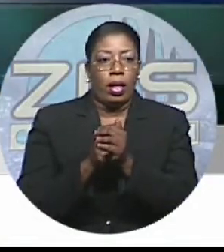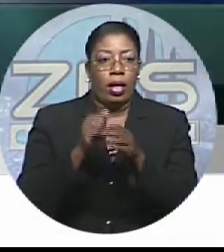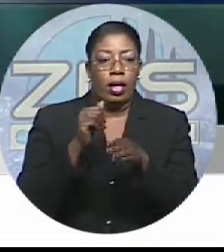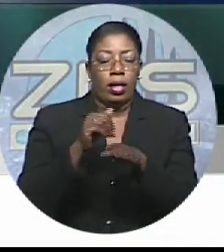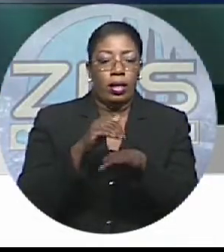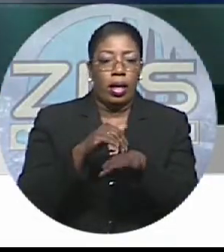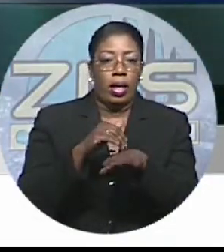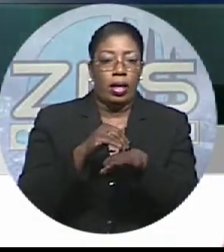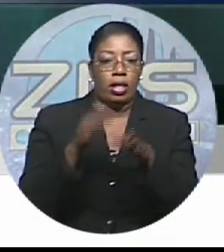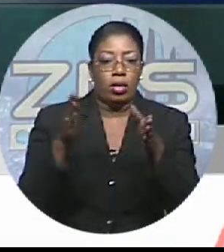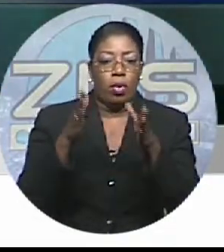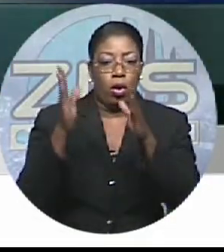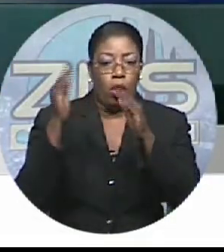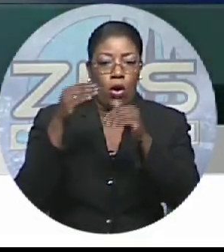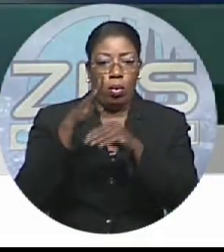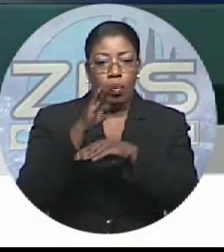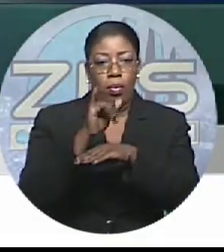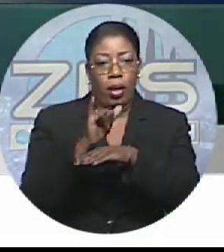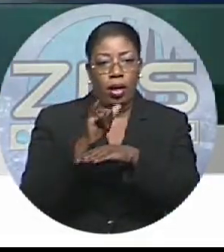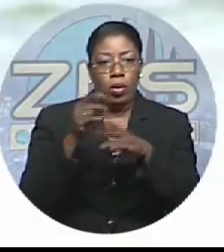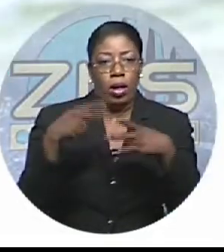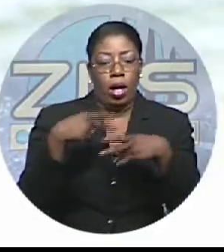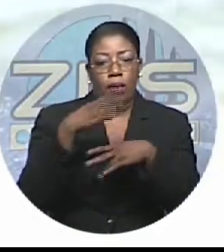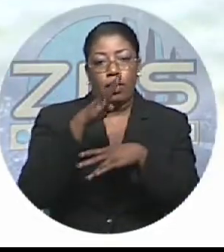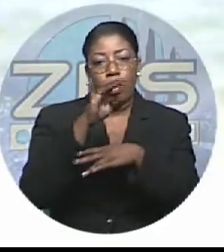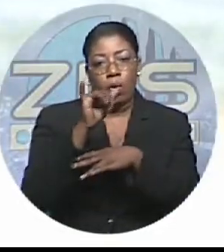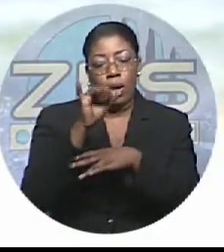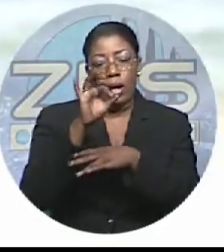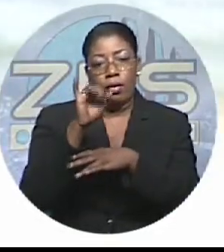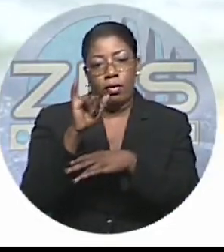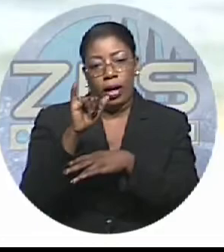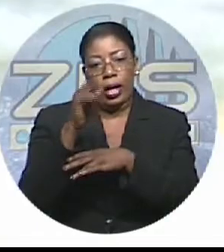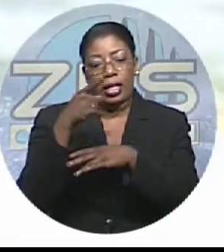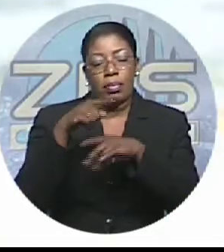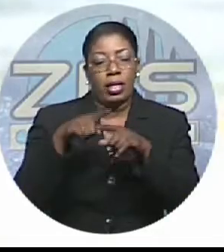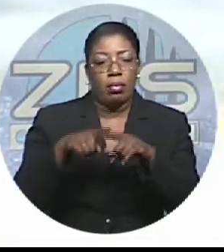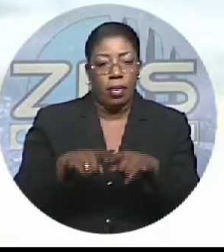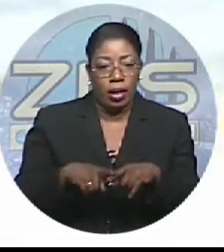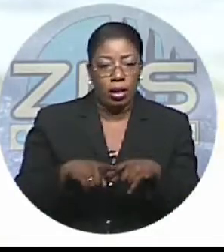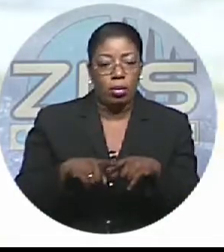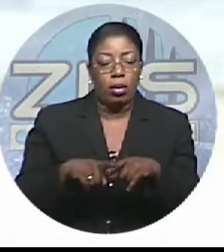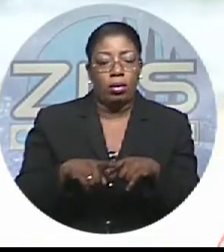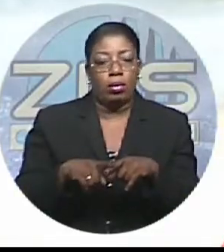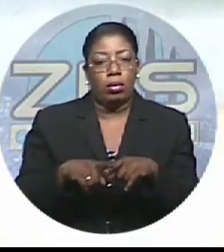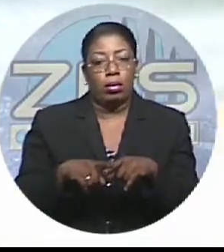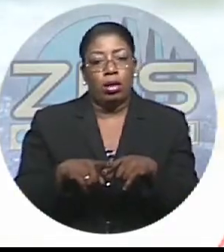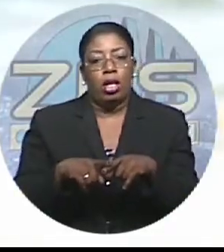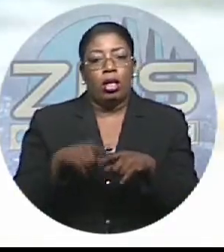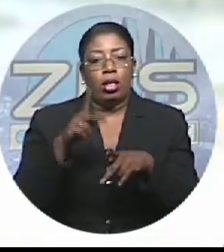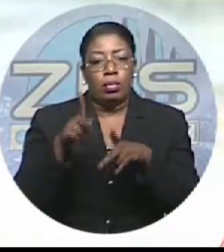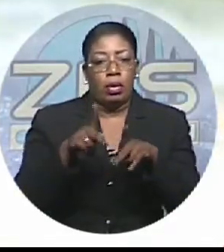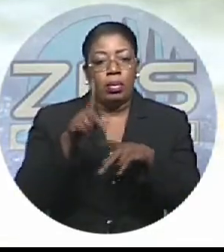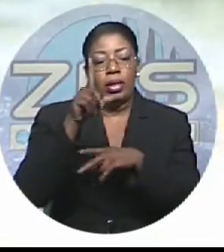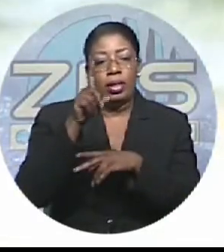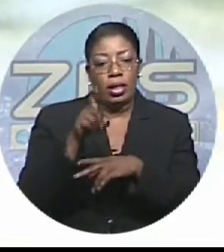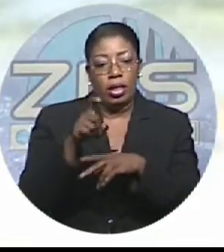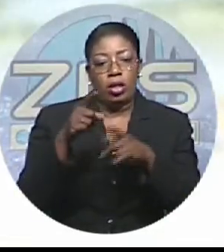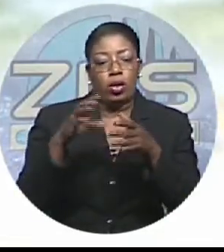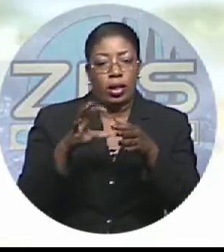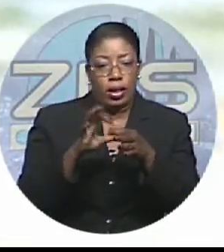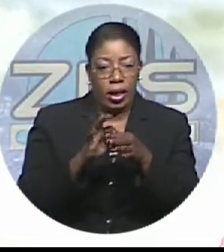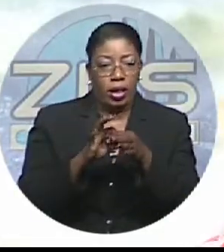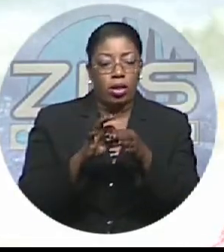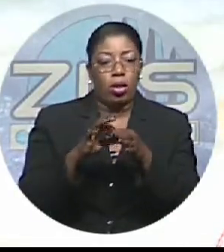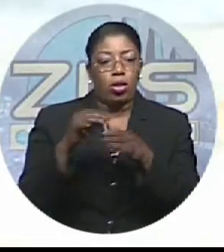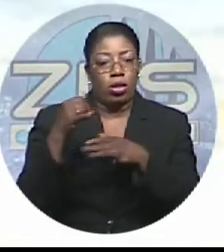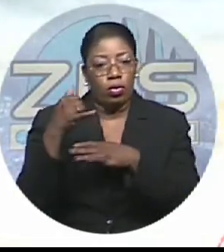We are connected. We have the Wi-Fi and it has to be dependable. It has to be reliable because people need to be able to connect when they need to